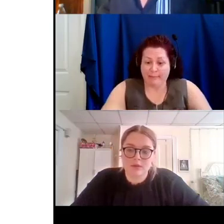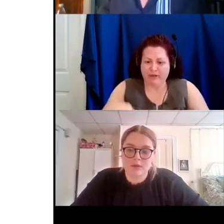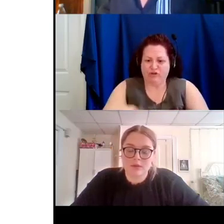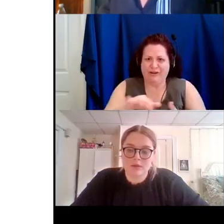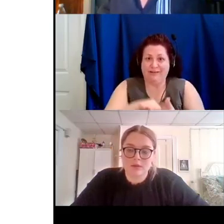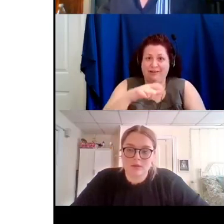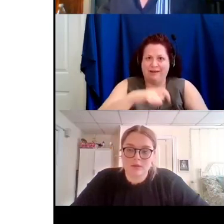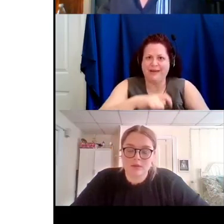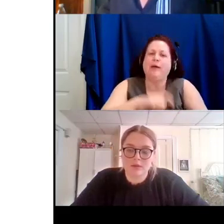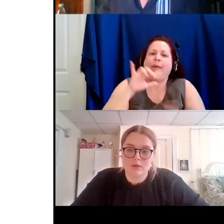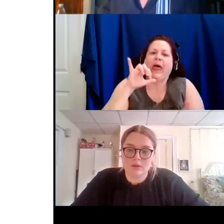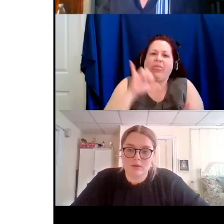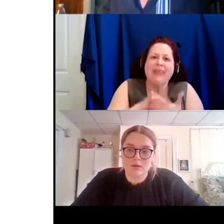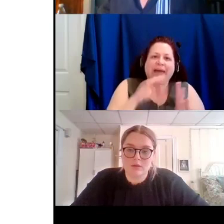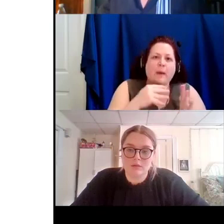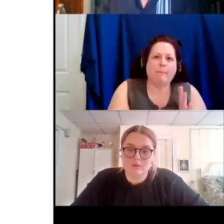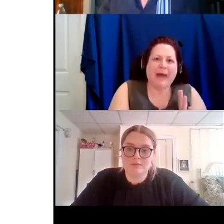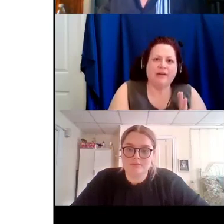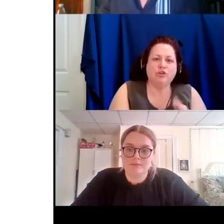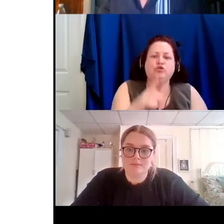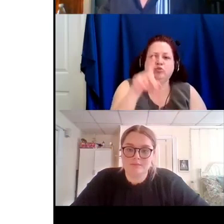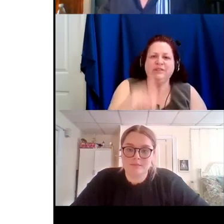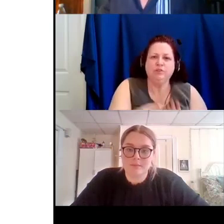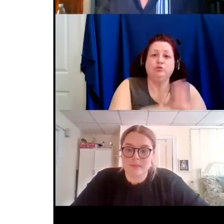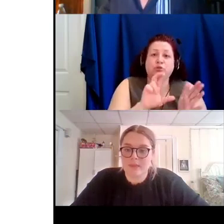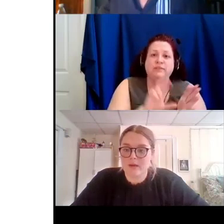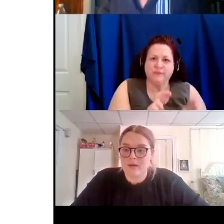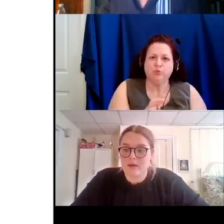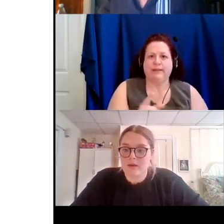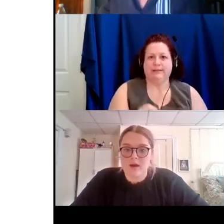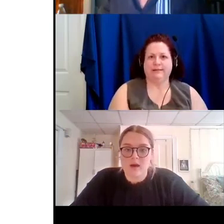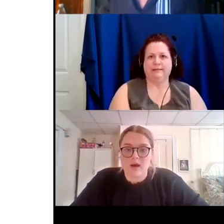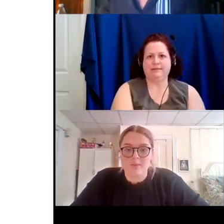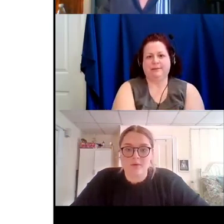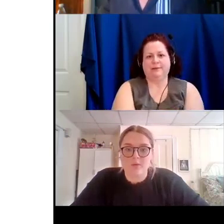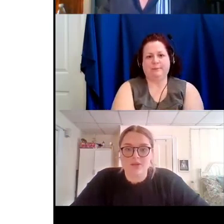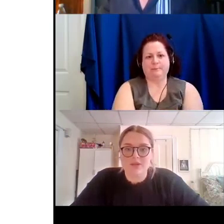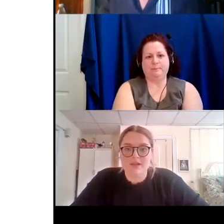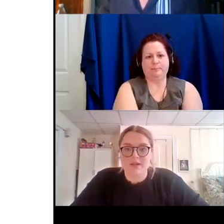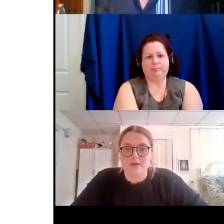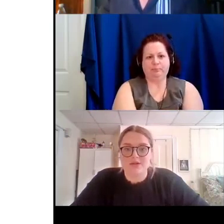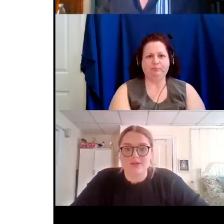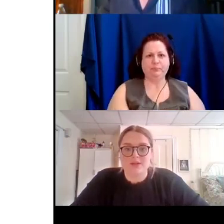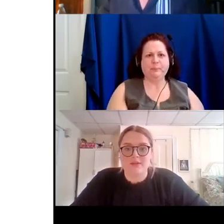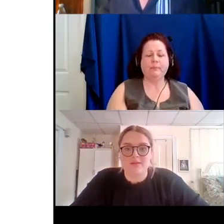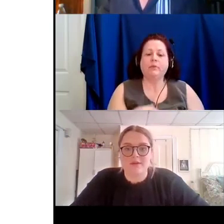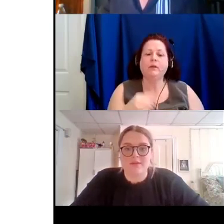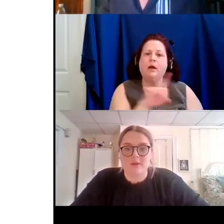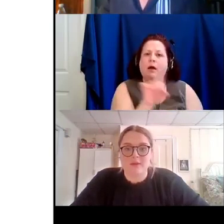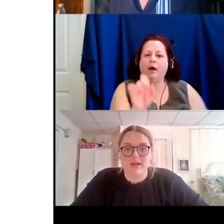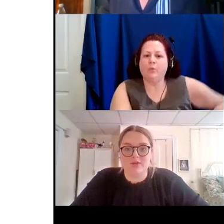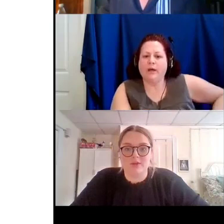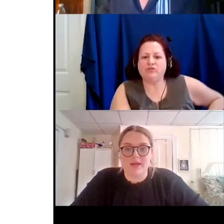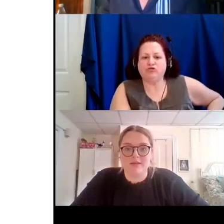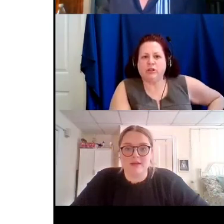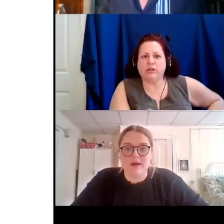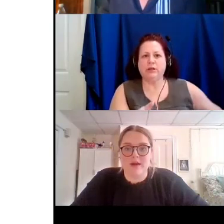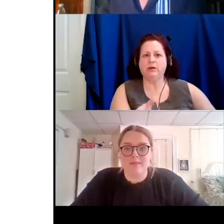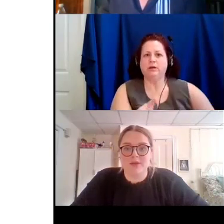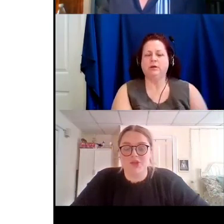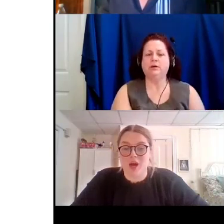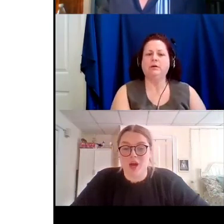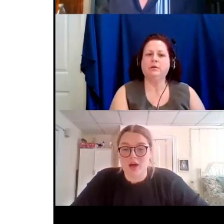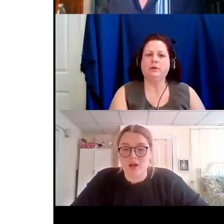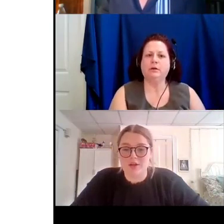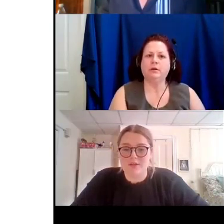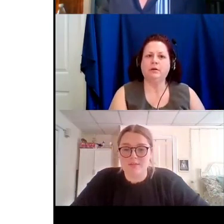be a pattern that warrants review. Please go on. We just had a question if we might address